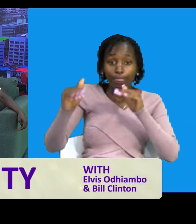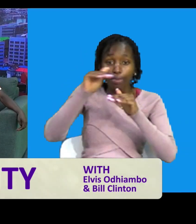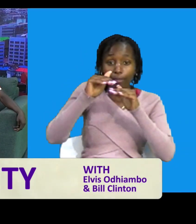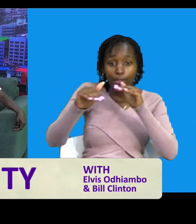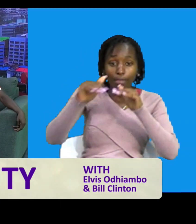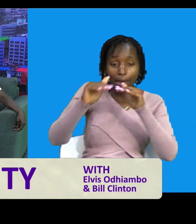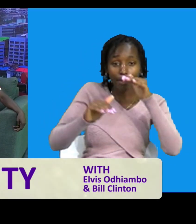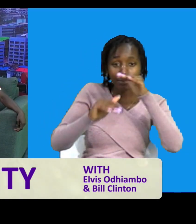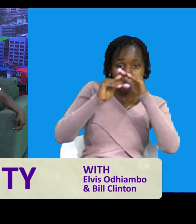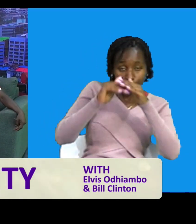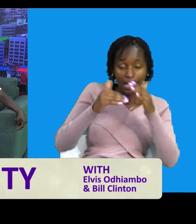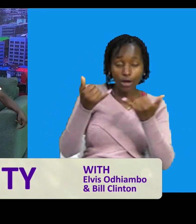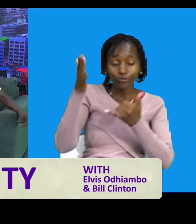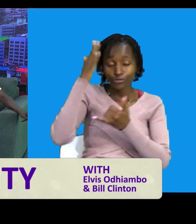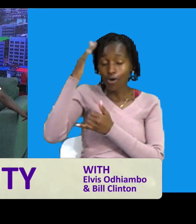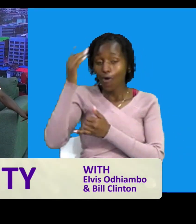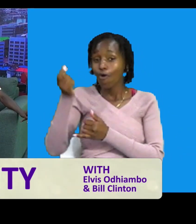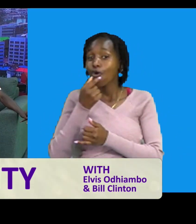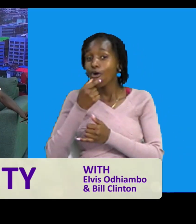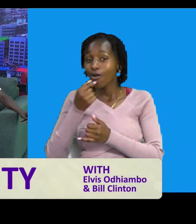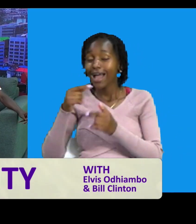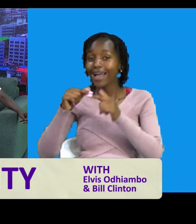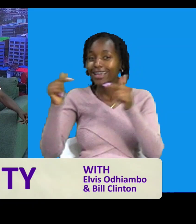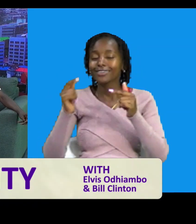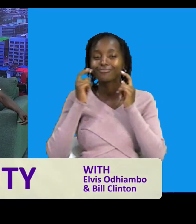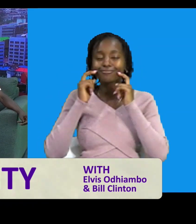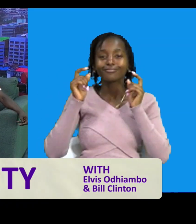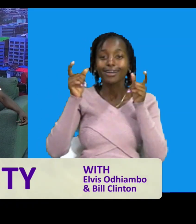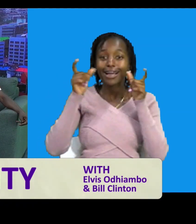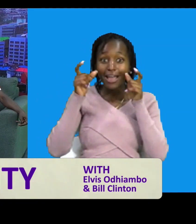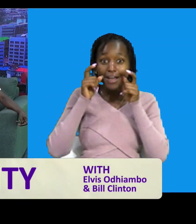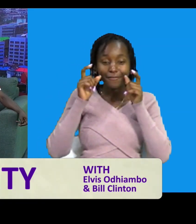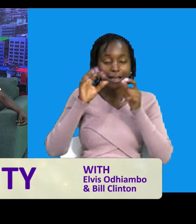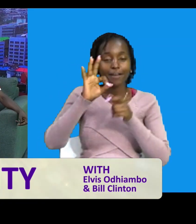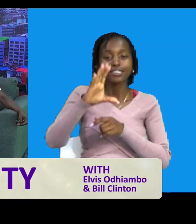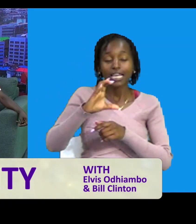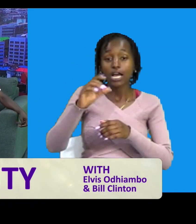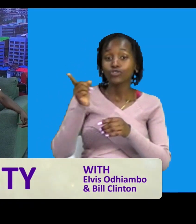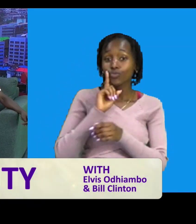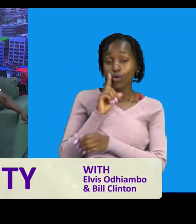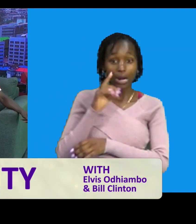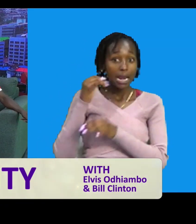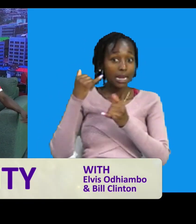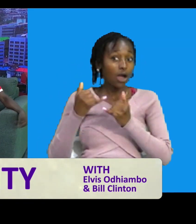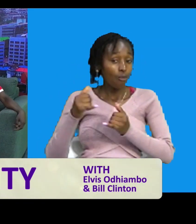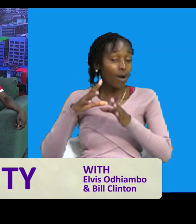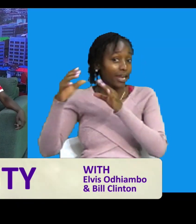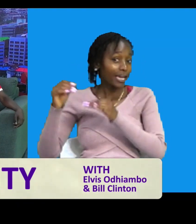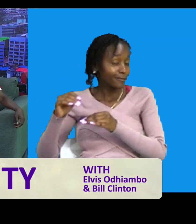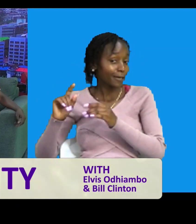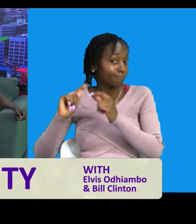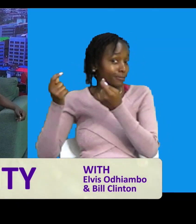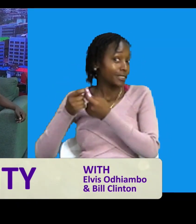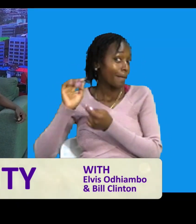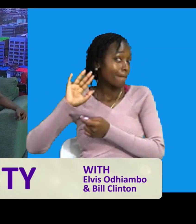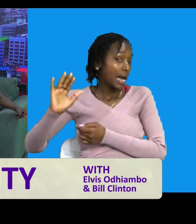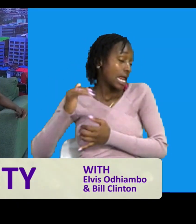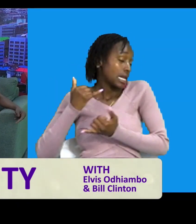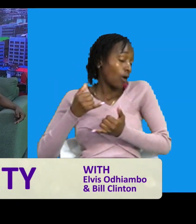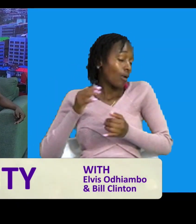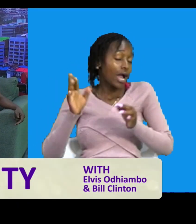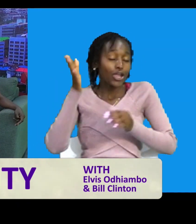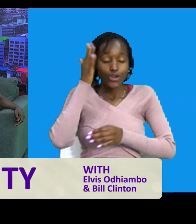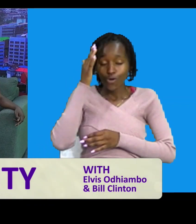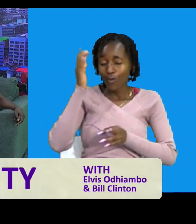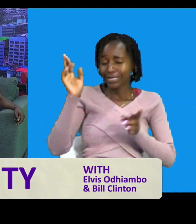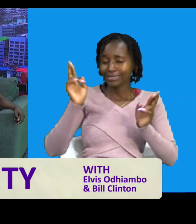FC tomorrow, and they'll be away. But then again, they'll be looking to get, try and get the 3 necessary points in